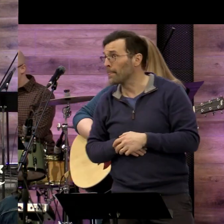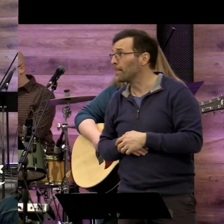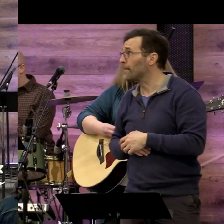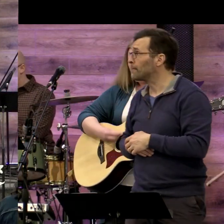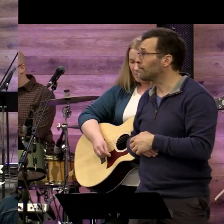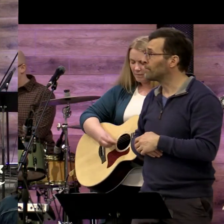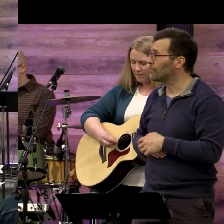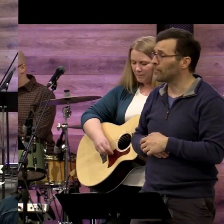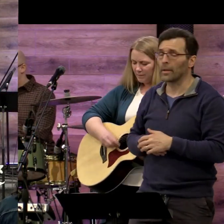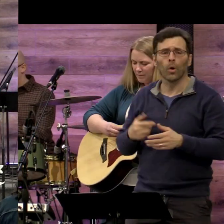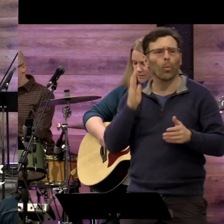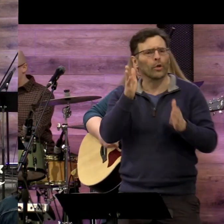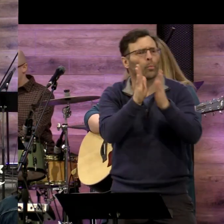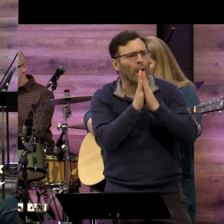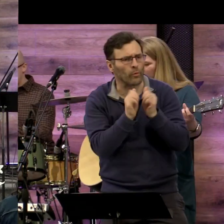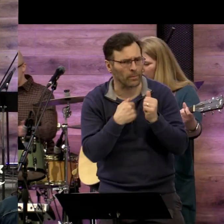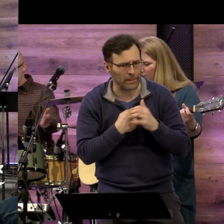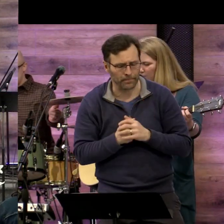all. Will you pray with me?